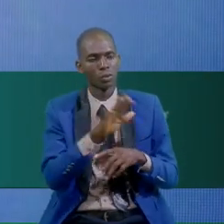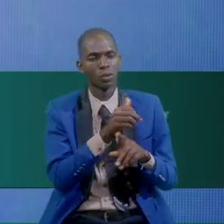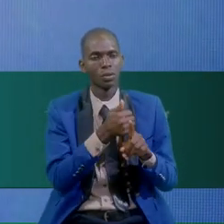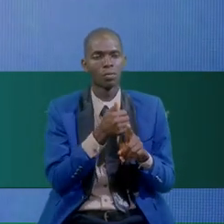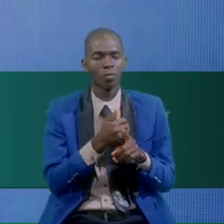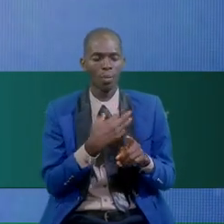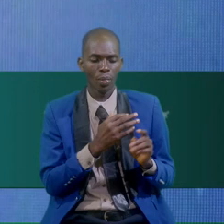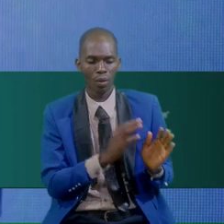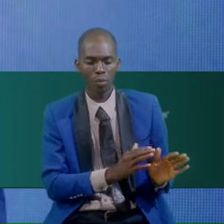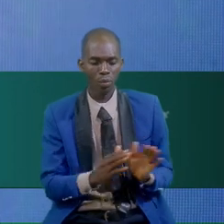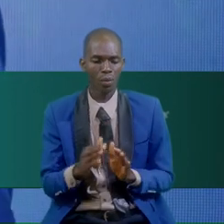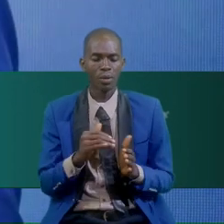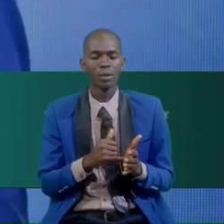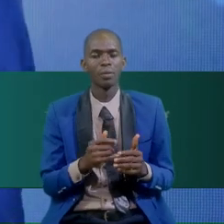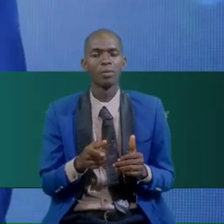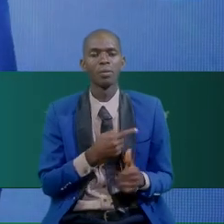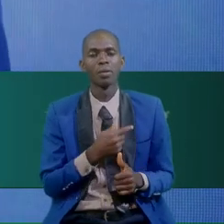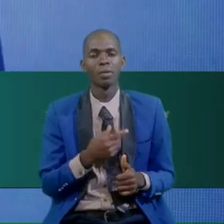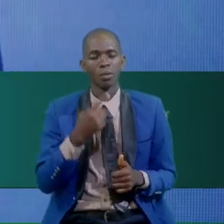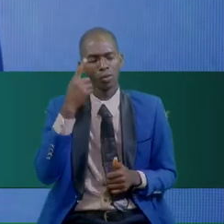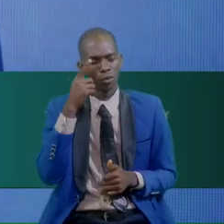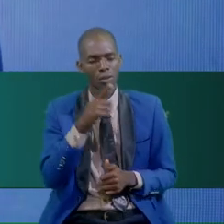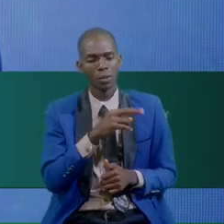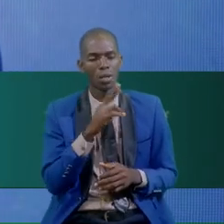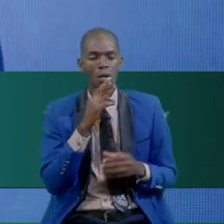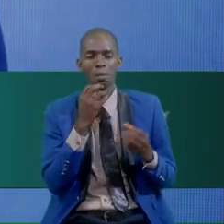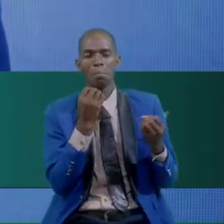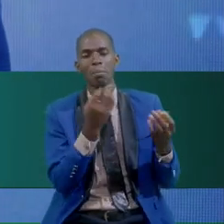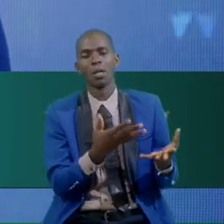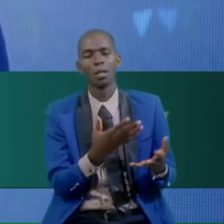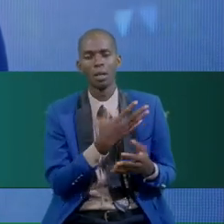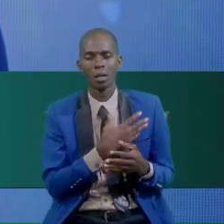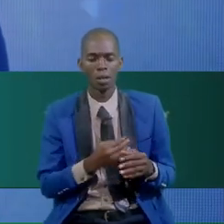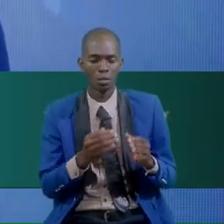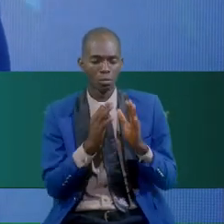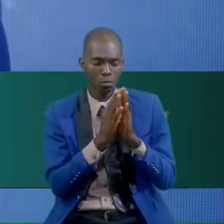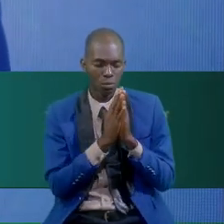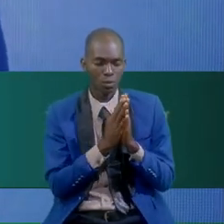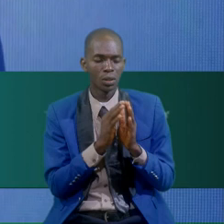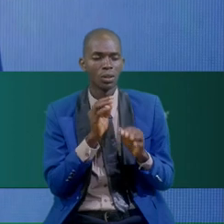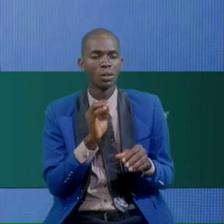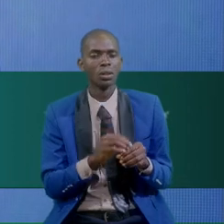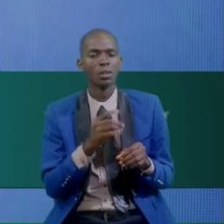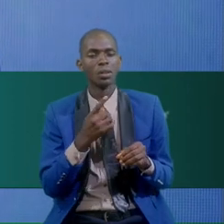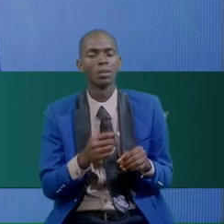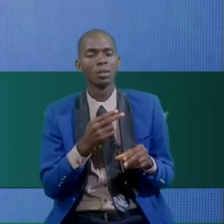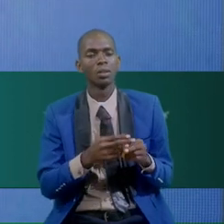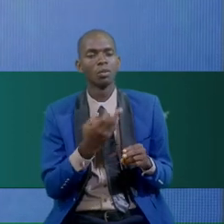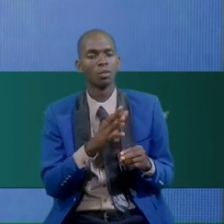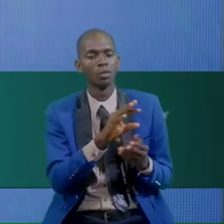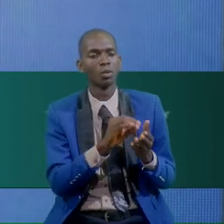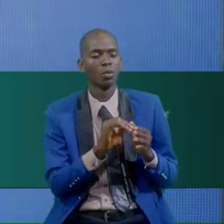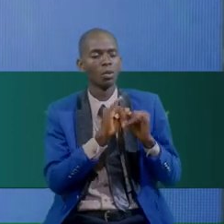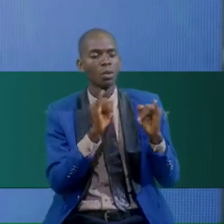it first, for ye are many, and call on the name of your gods, and put